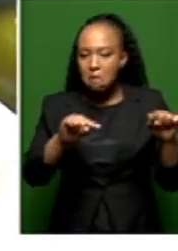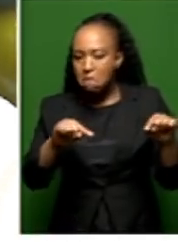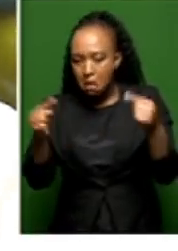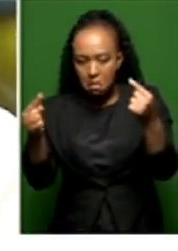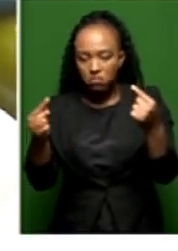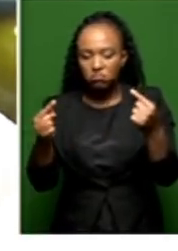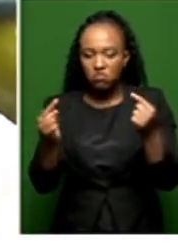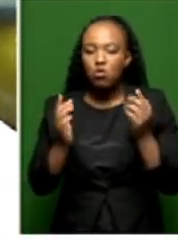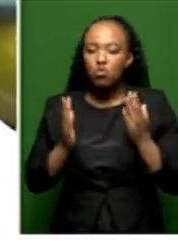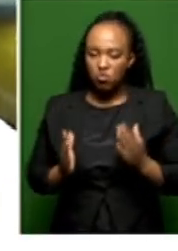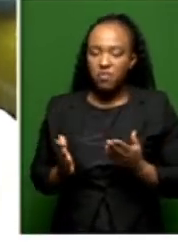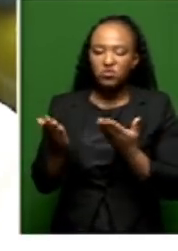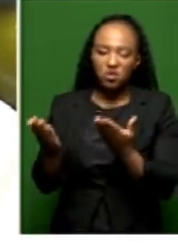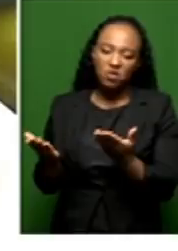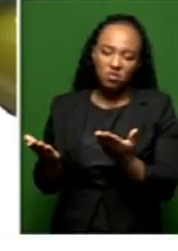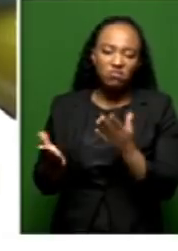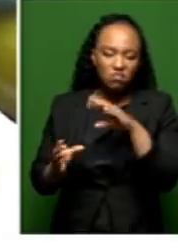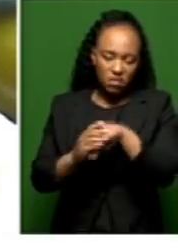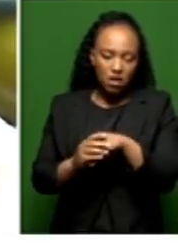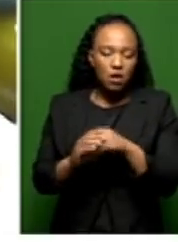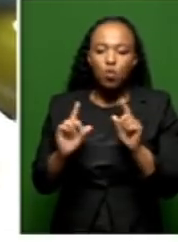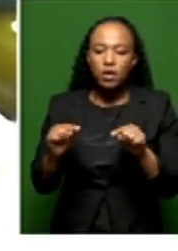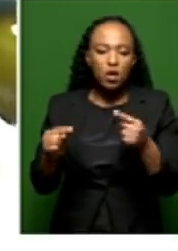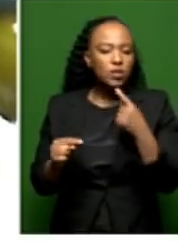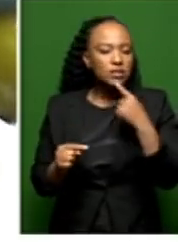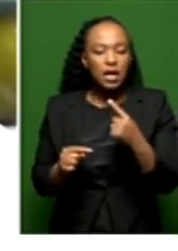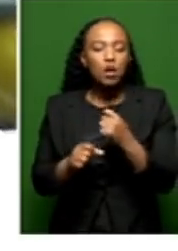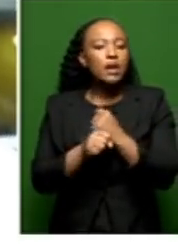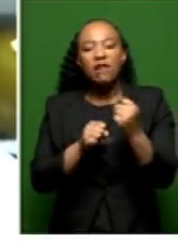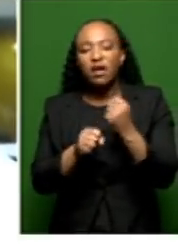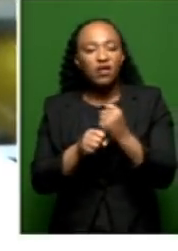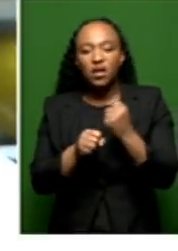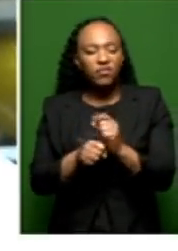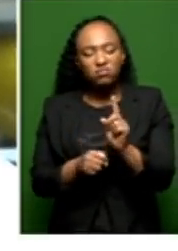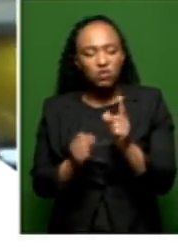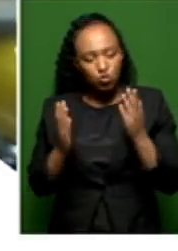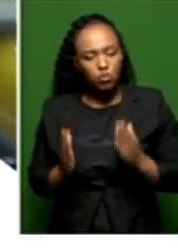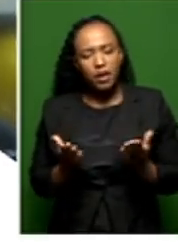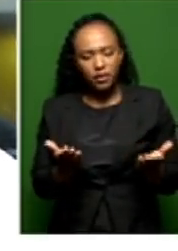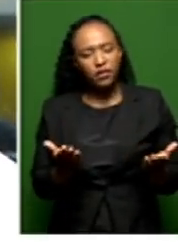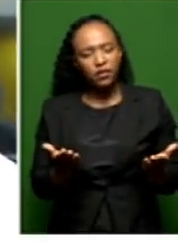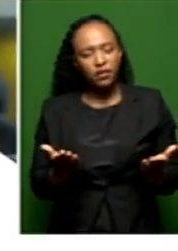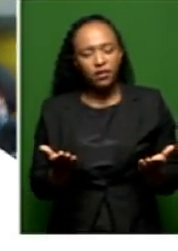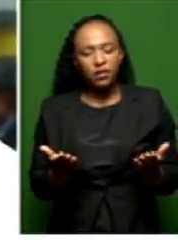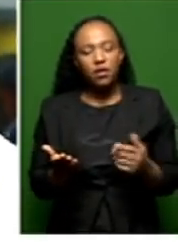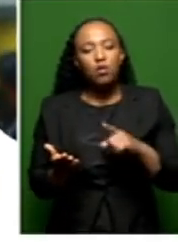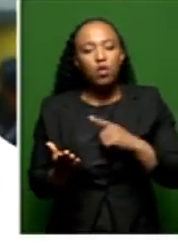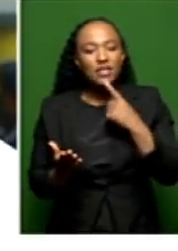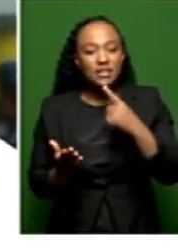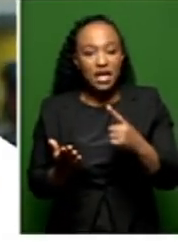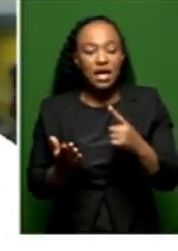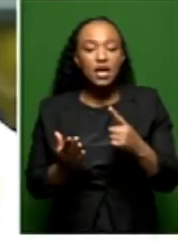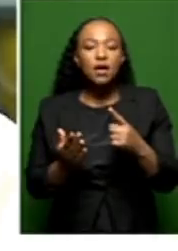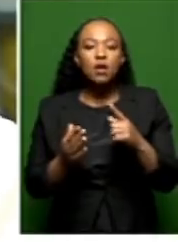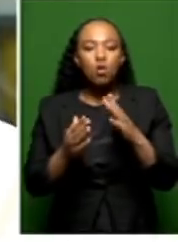disagreements. We cannot promise that there will not be disagreements, but what we promise society that we will manage our differences